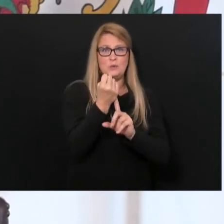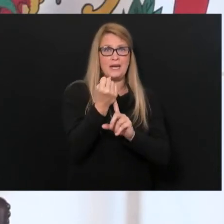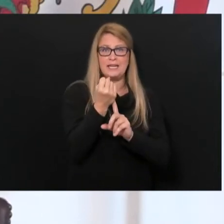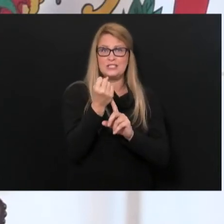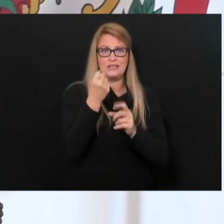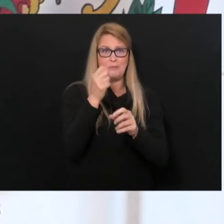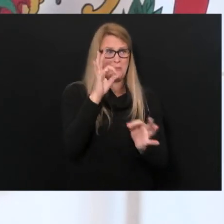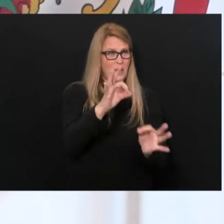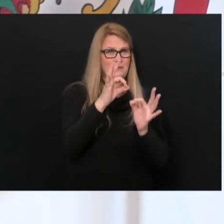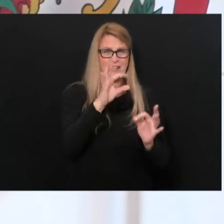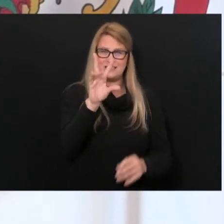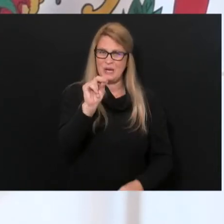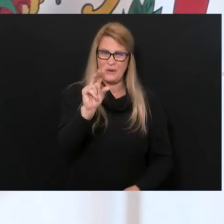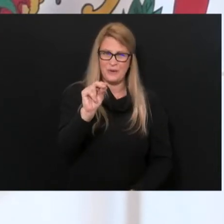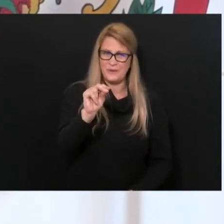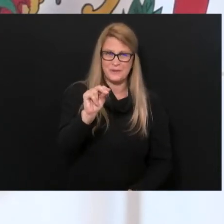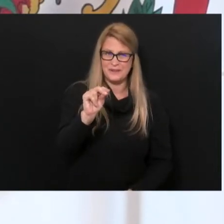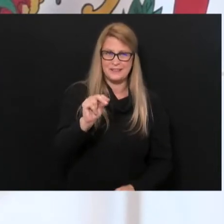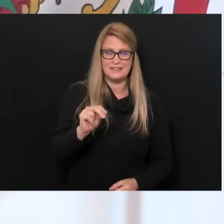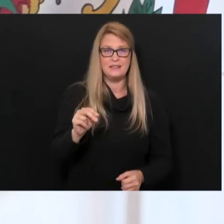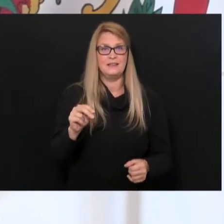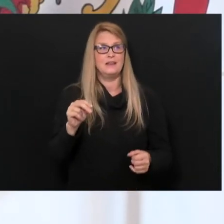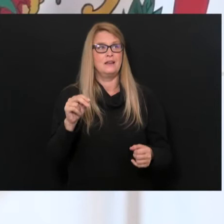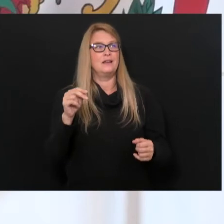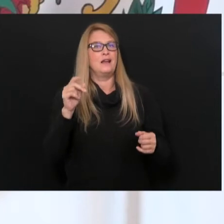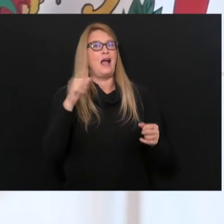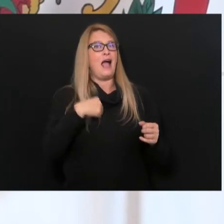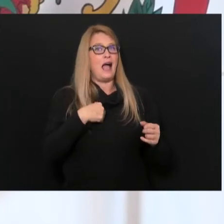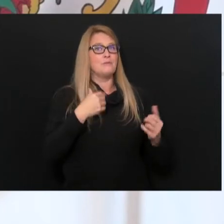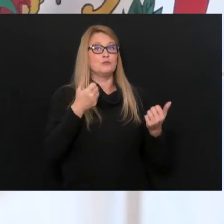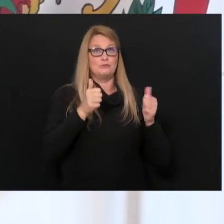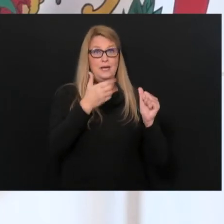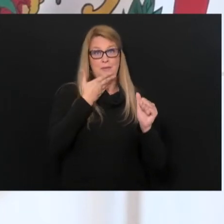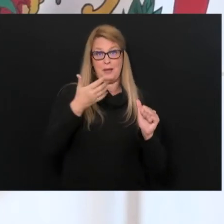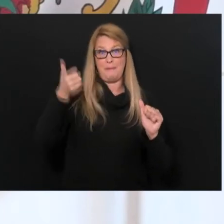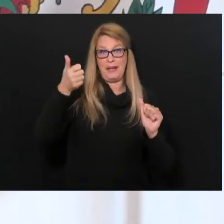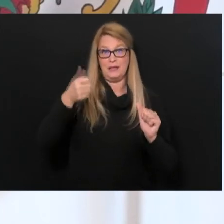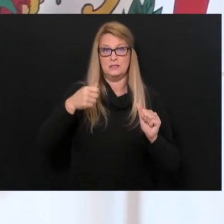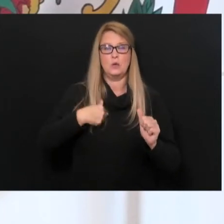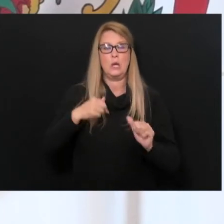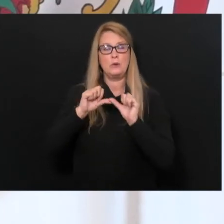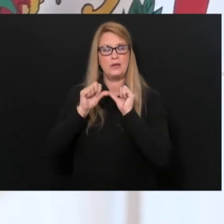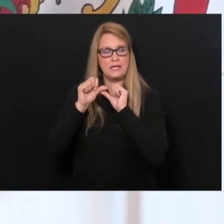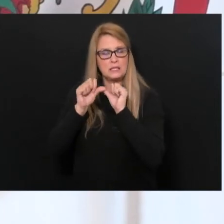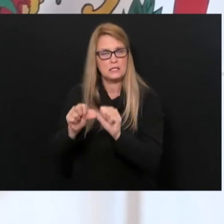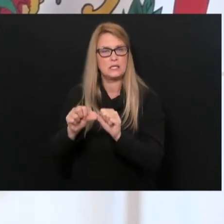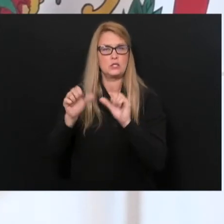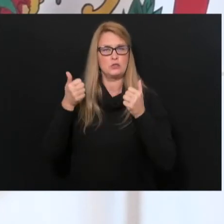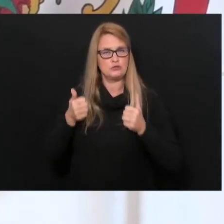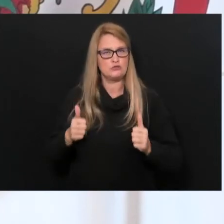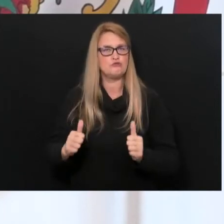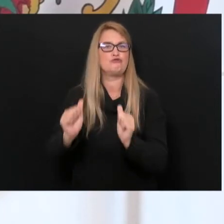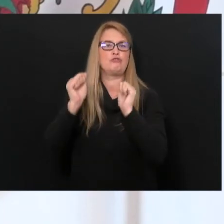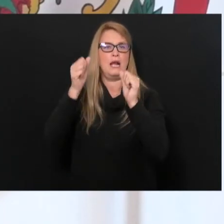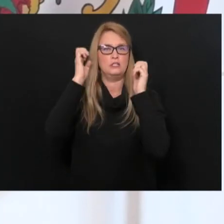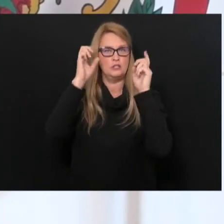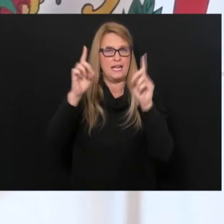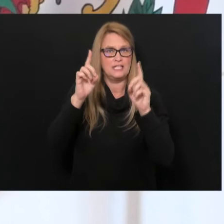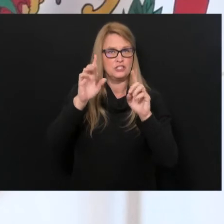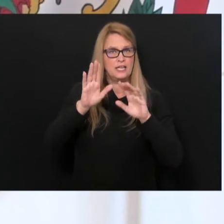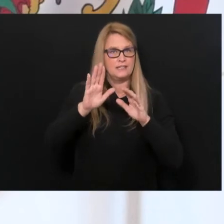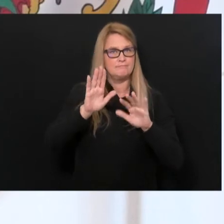well, it's okay. It's okay. We're going to continue to try to educate our kids from a